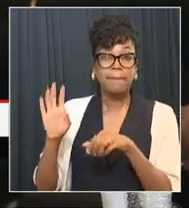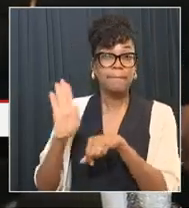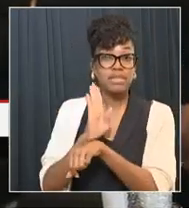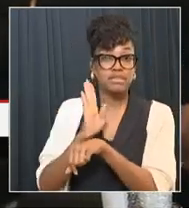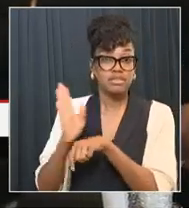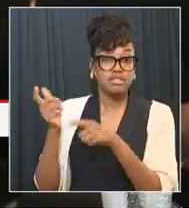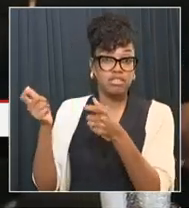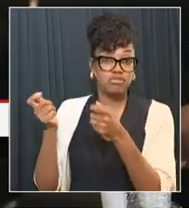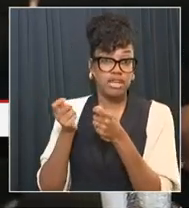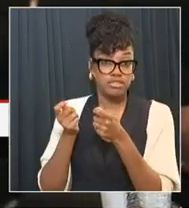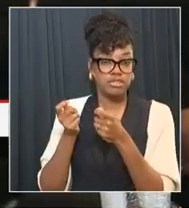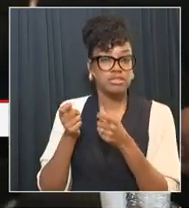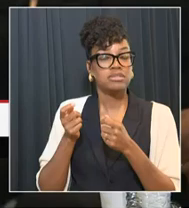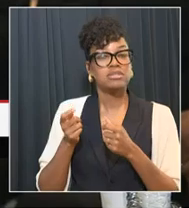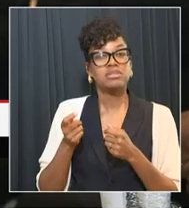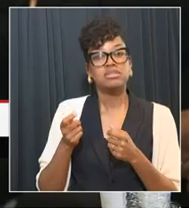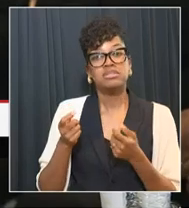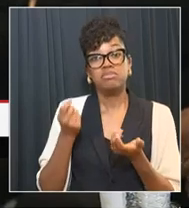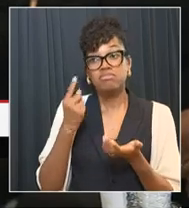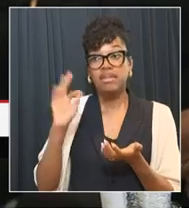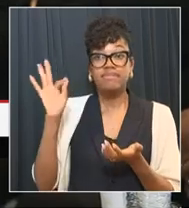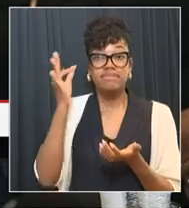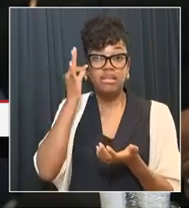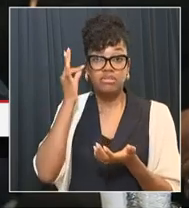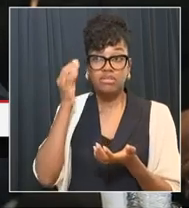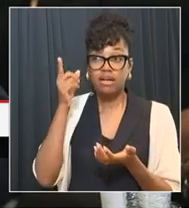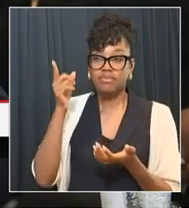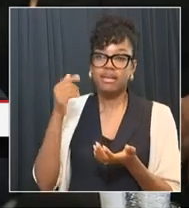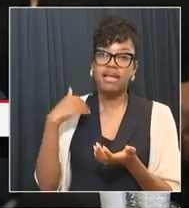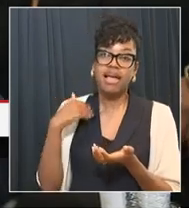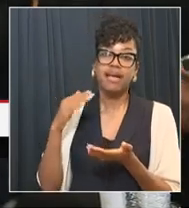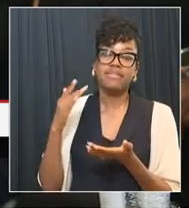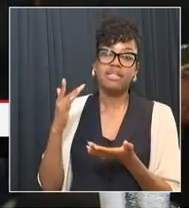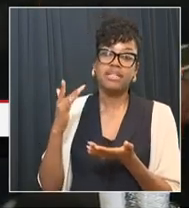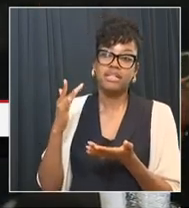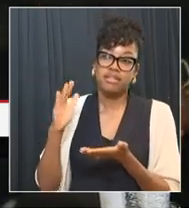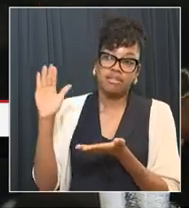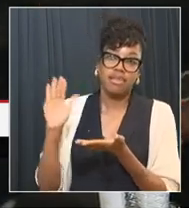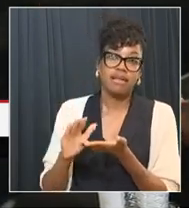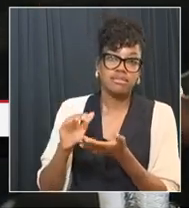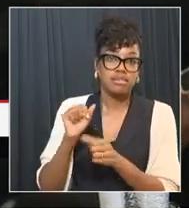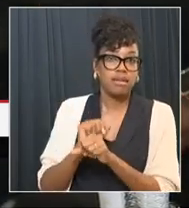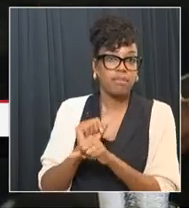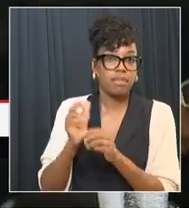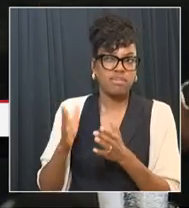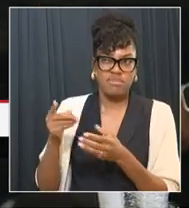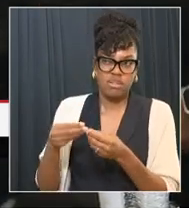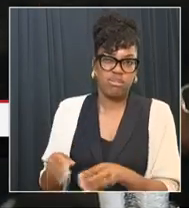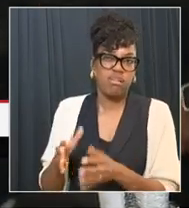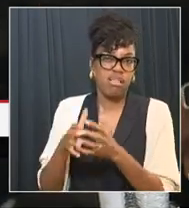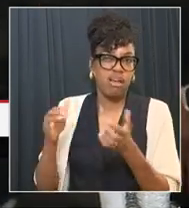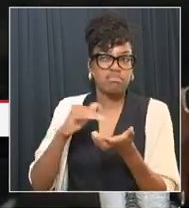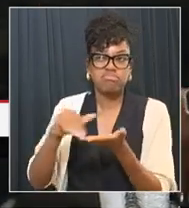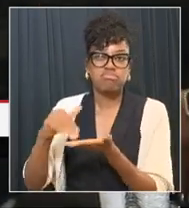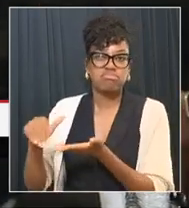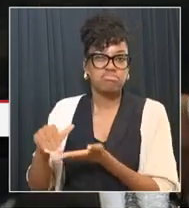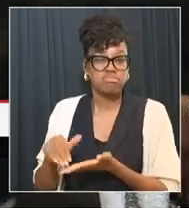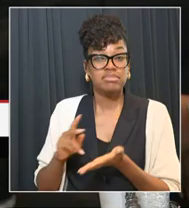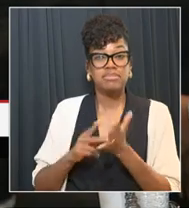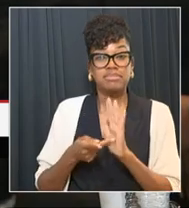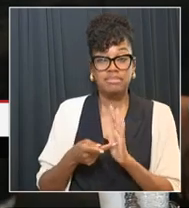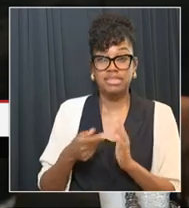government. They're having fewer employees, so we are doubling down on what we know we're good at, which is entertainment, sports,